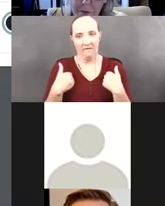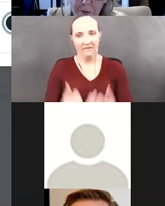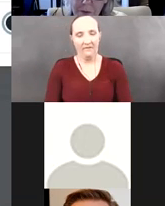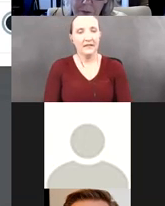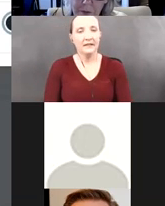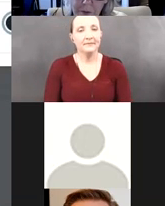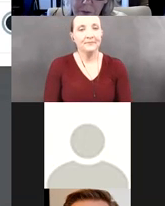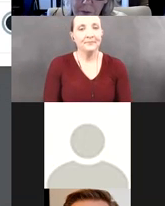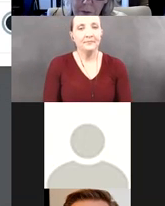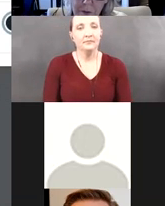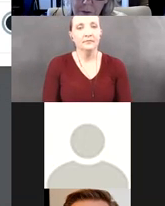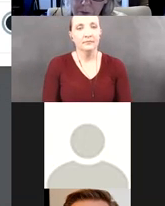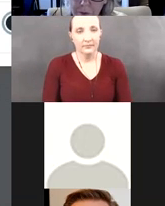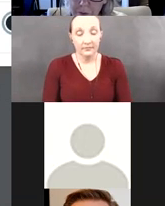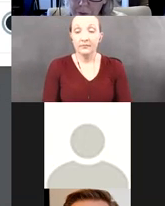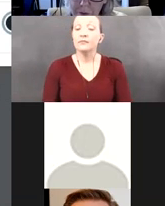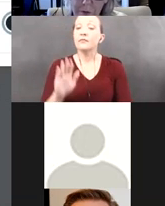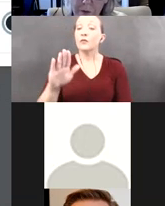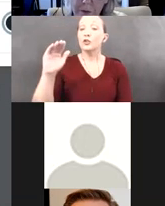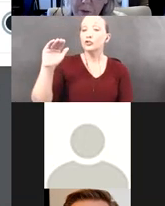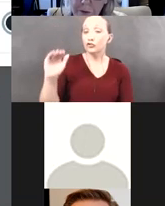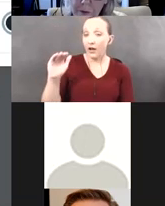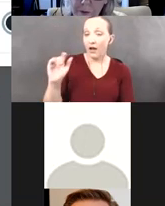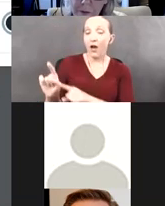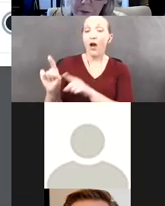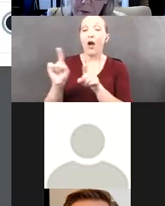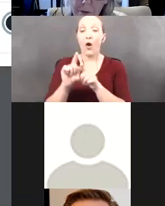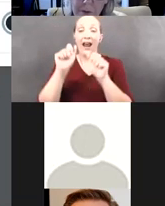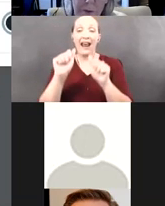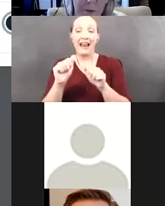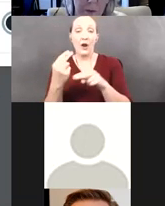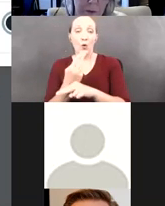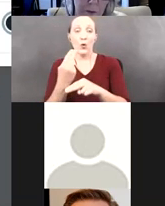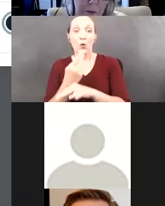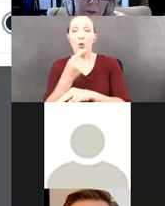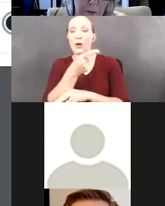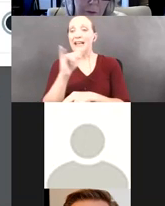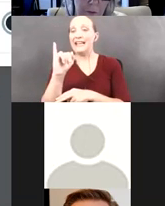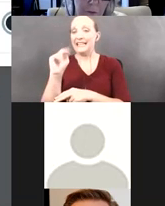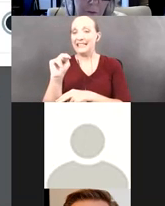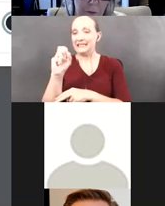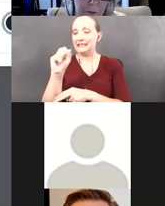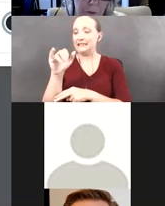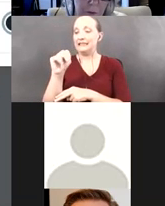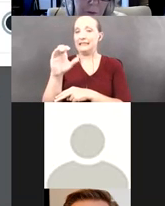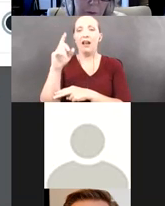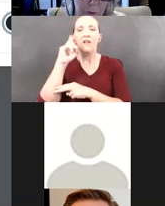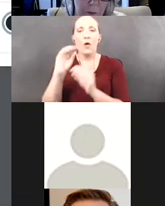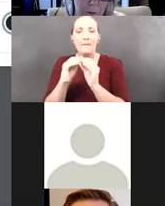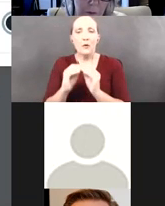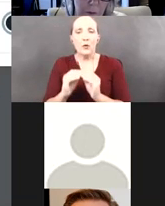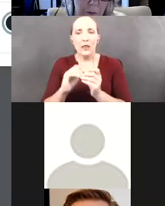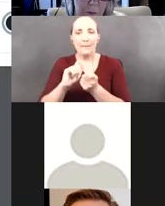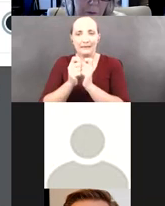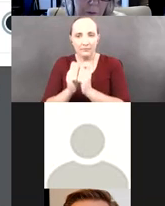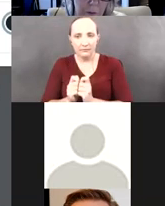está arriba de la Your página child a can la mano also derecha. access virtual También manipulatives pueden from the acceder InSync app. manipulativos virtuales In order to a get to través the de la virtual